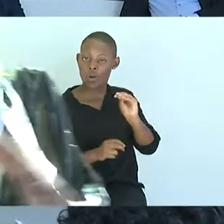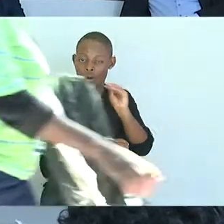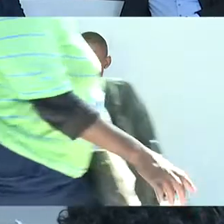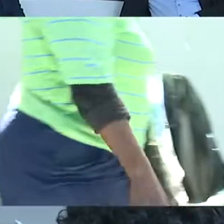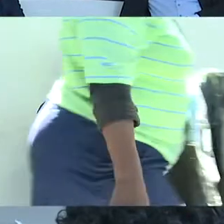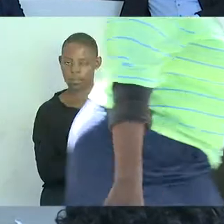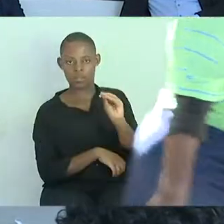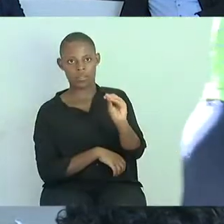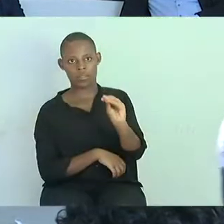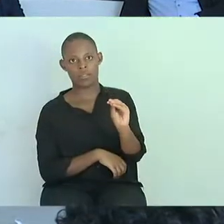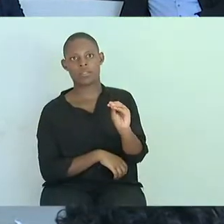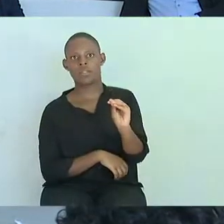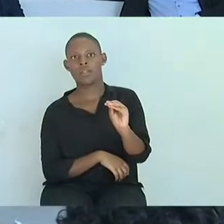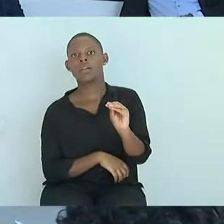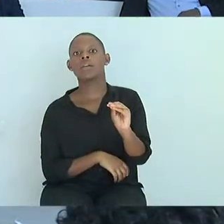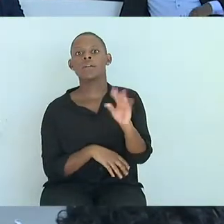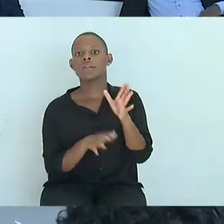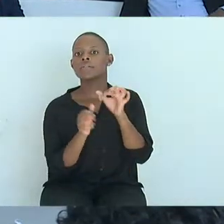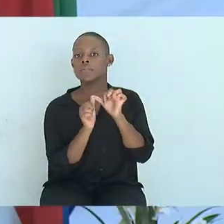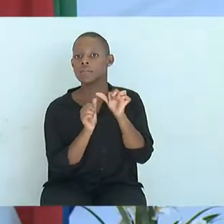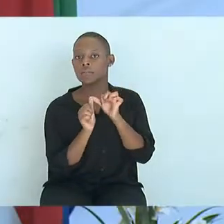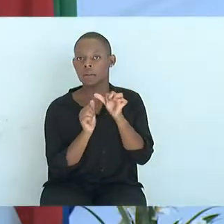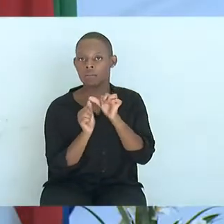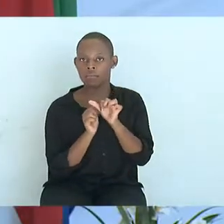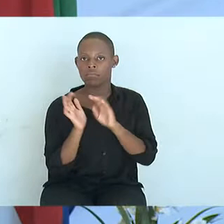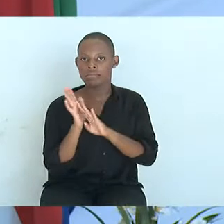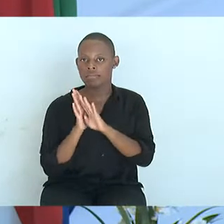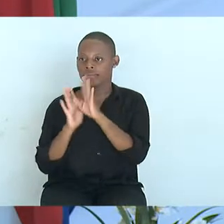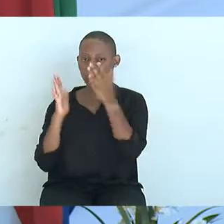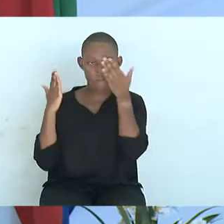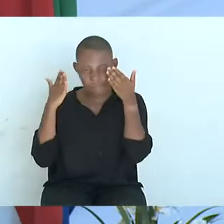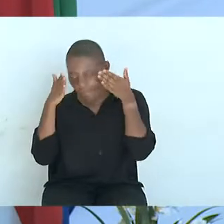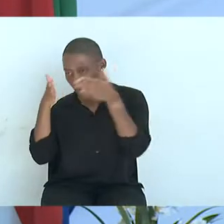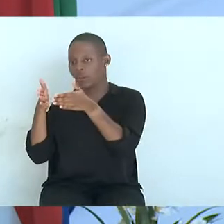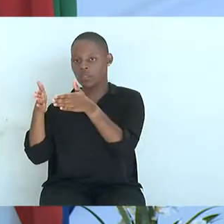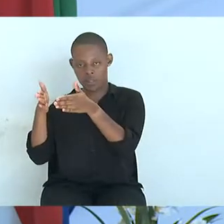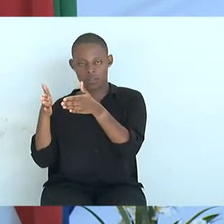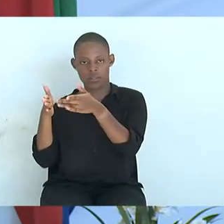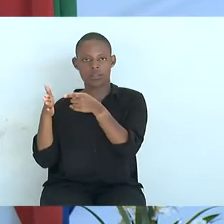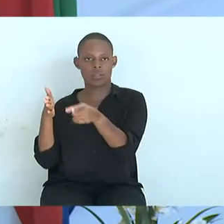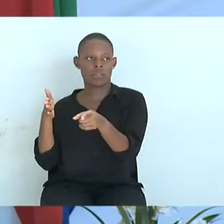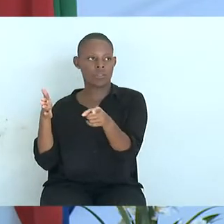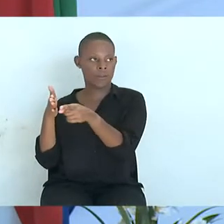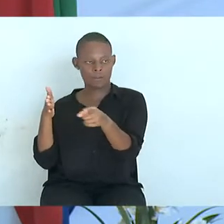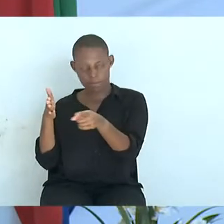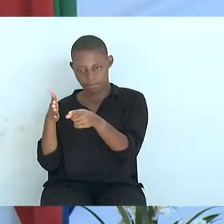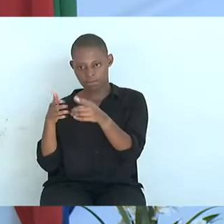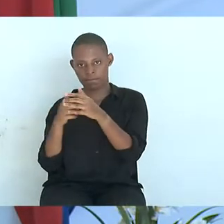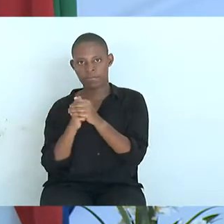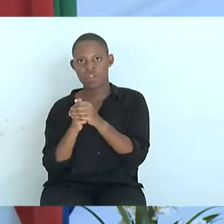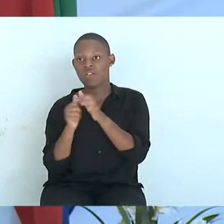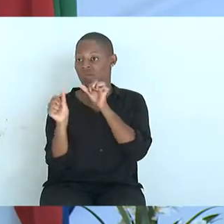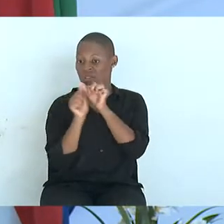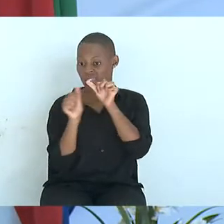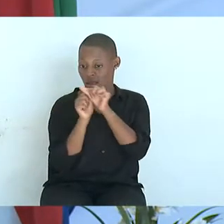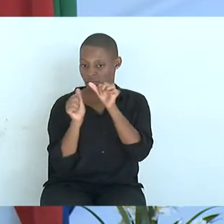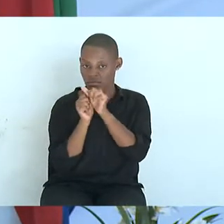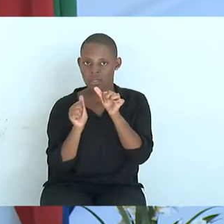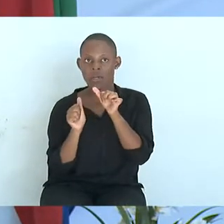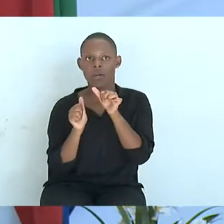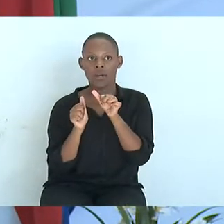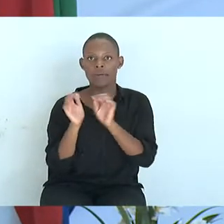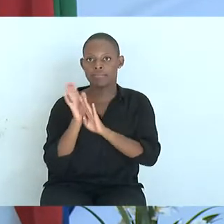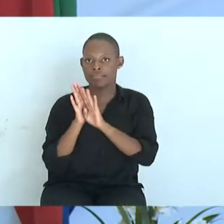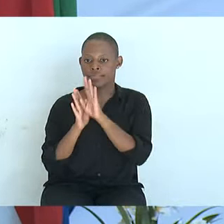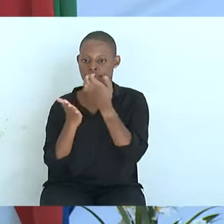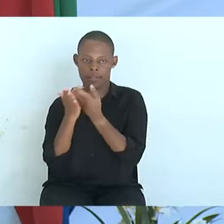people is redirected towards productive activities for the betterment of our country. And